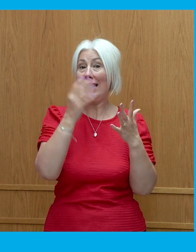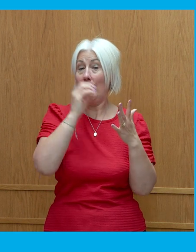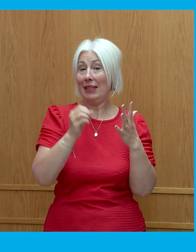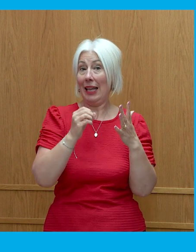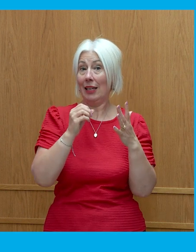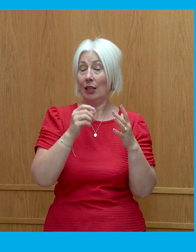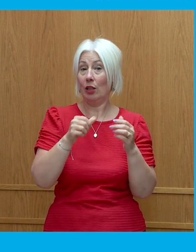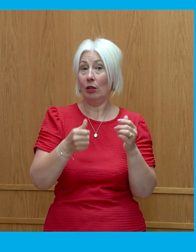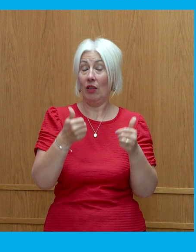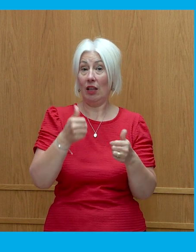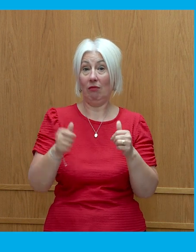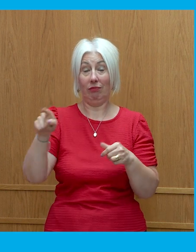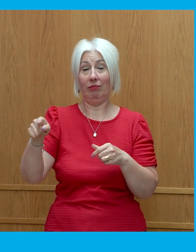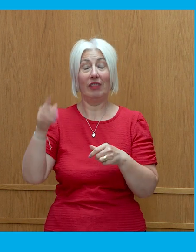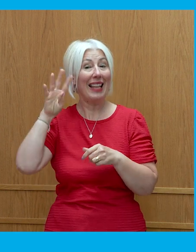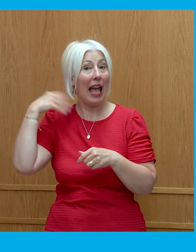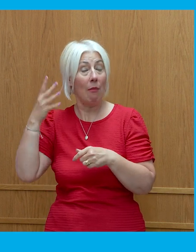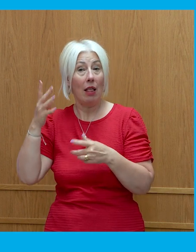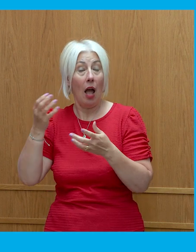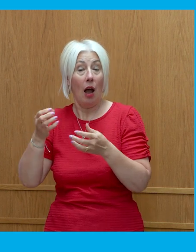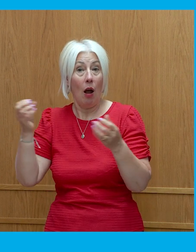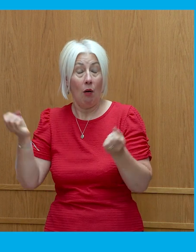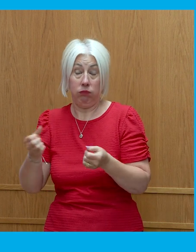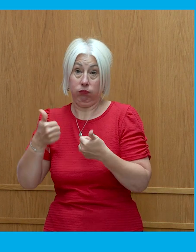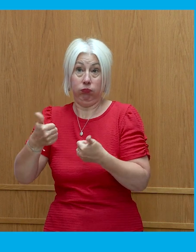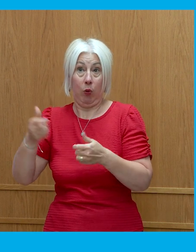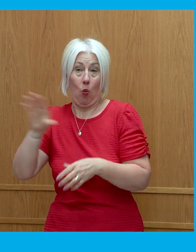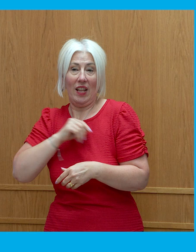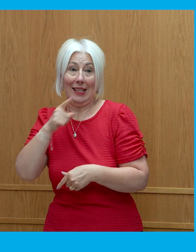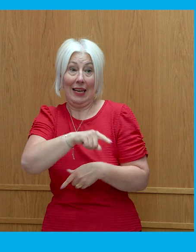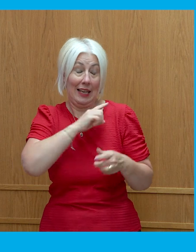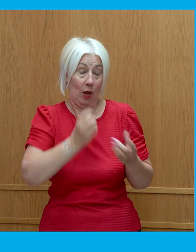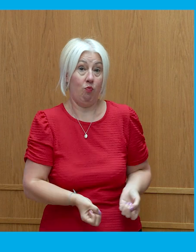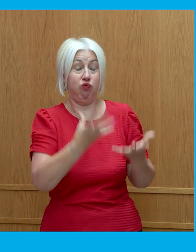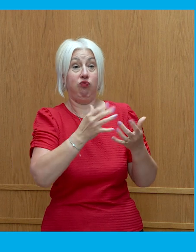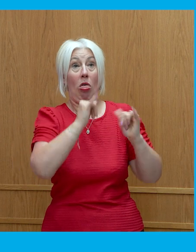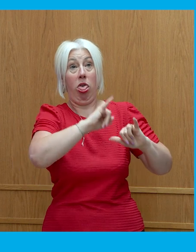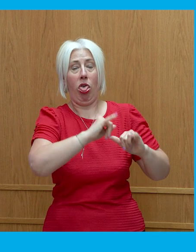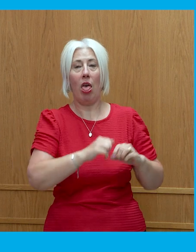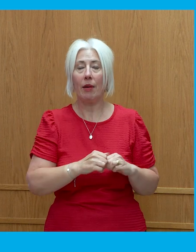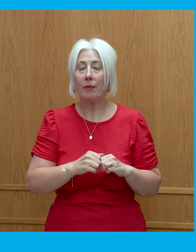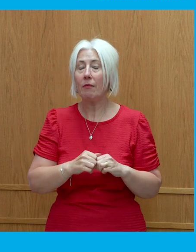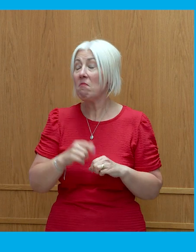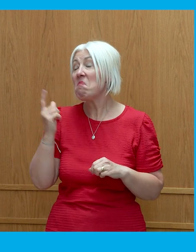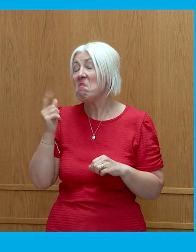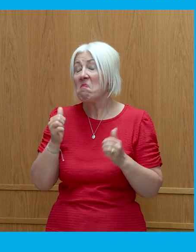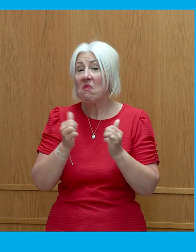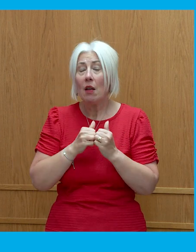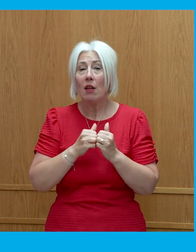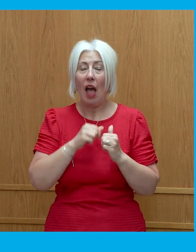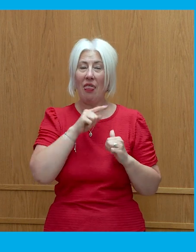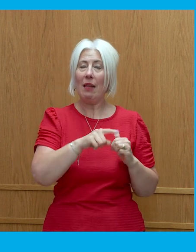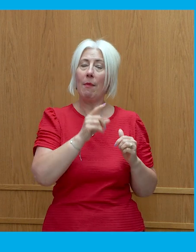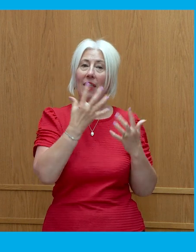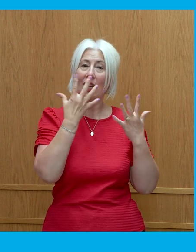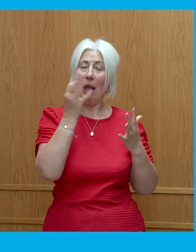well and he blows himself Maybe up. you've moderated a little. Yeah, no, I think Think of that's my about right. 10%. Yeah, that Yeah, no, sounds I'm with good. you on the 10%. I think there's a chance that he just mismanages